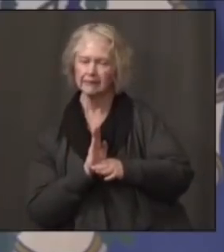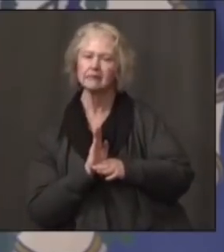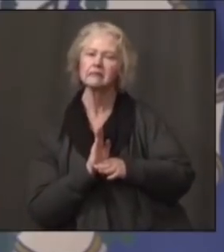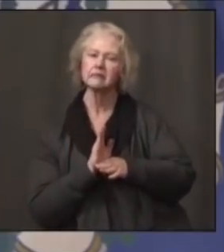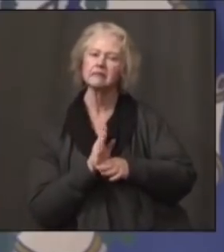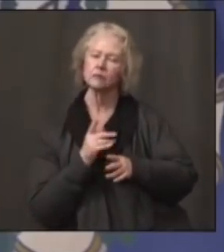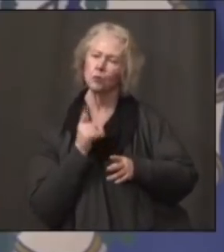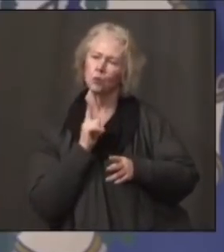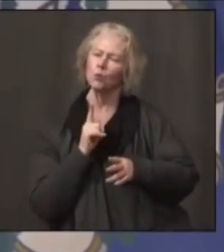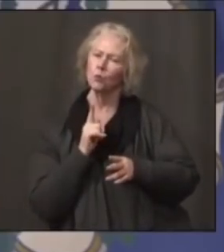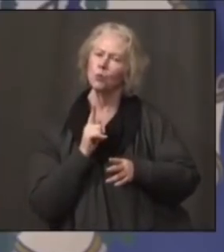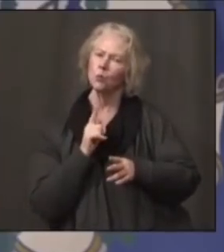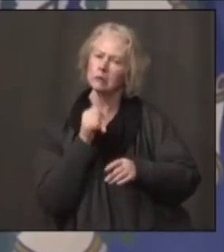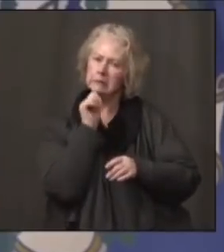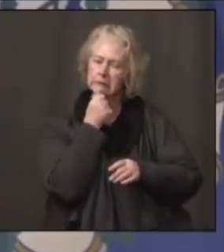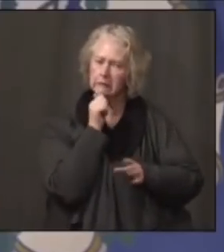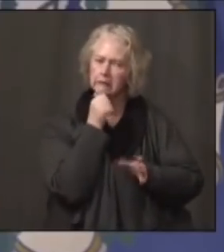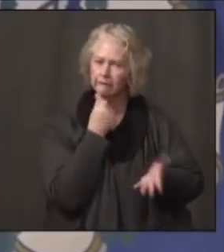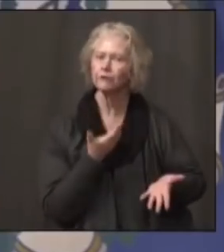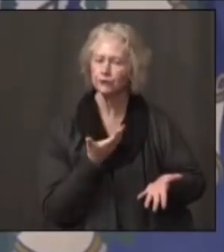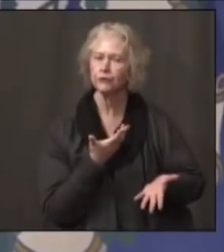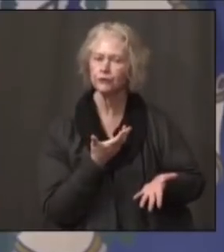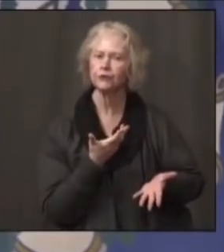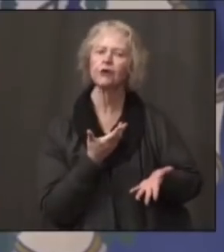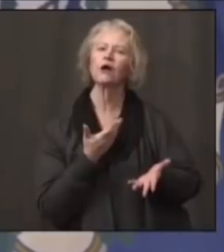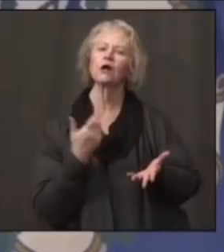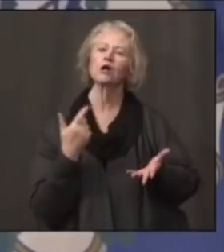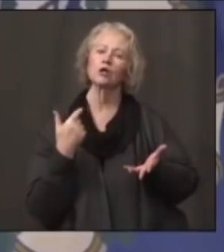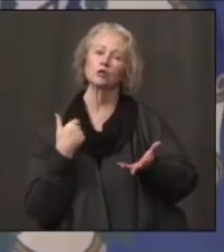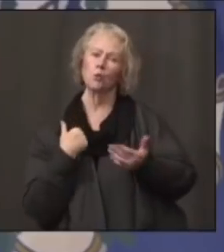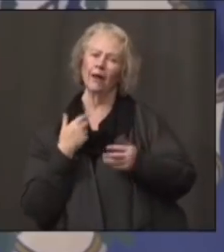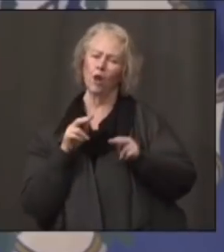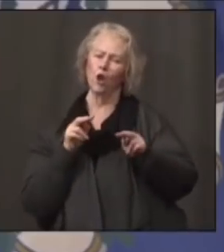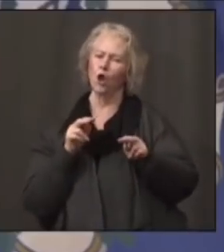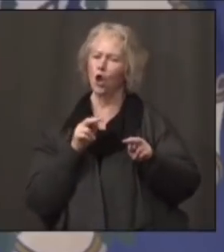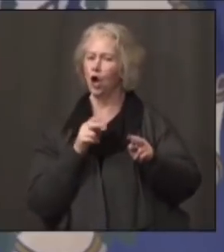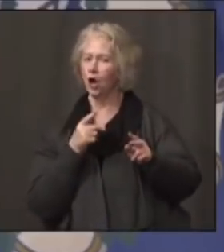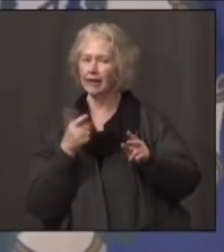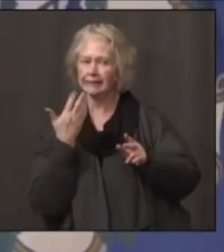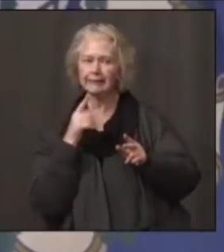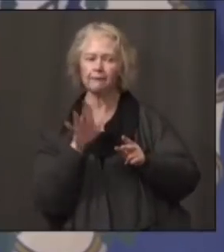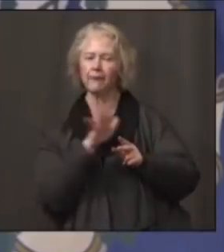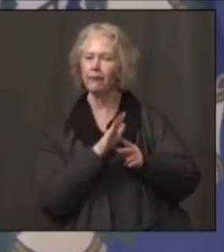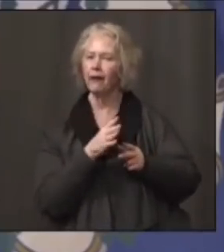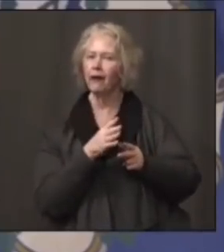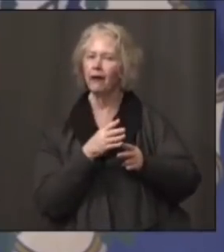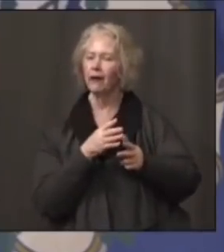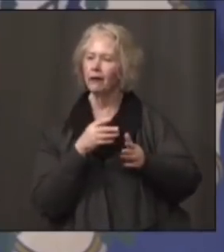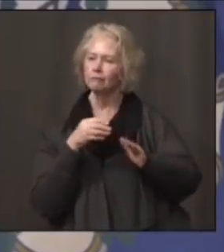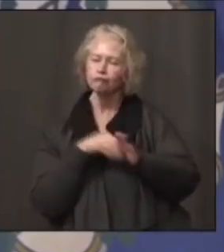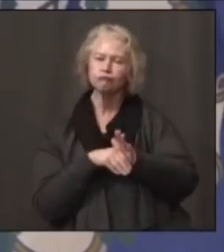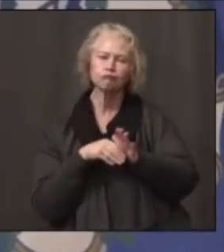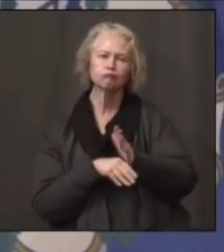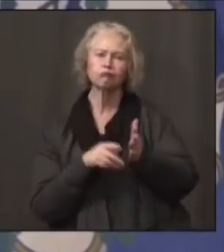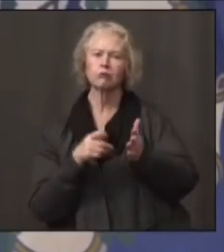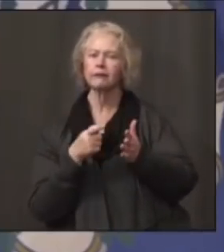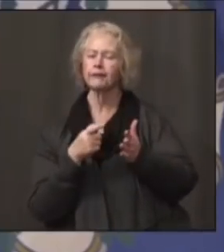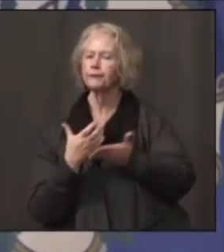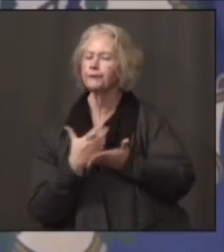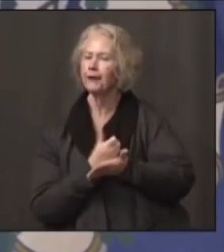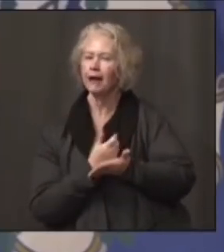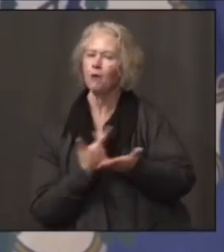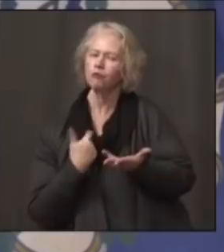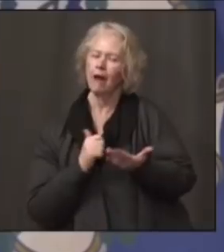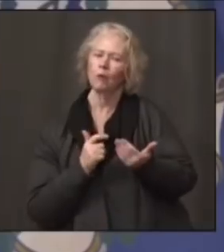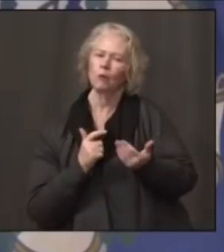particularly hard hit. A lot of it is based upon what we can track by a loss of revenue, so we can do what we can to make up for that and